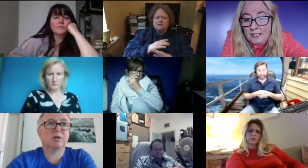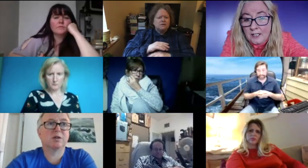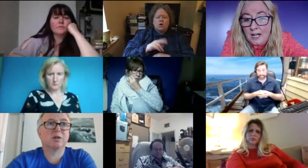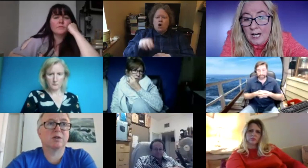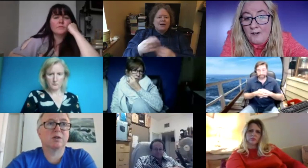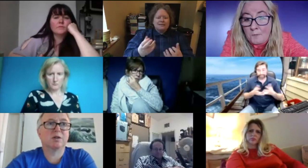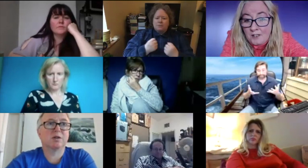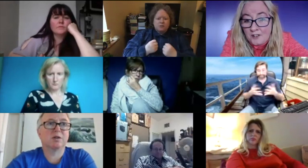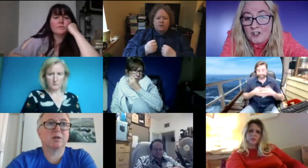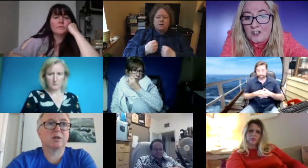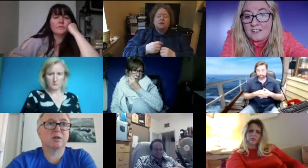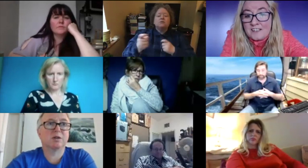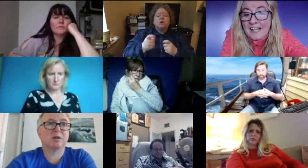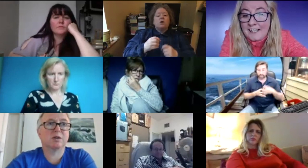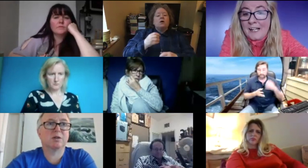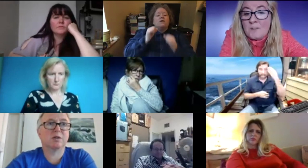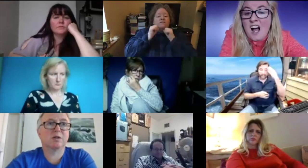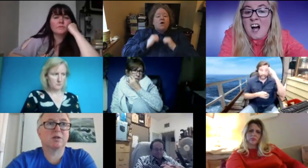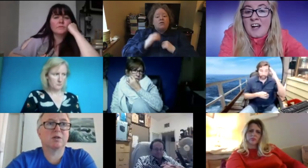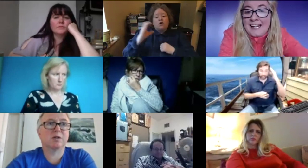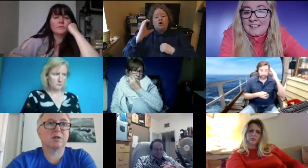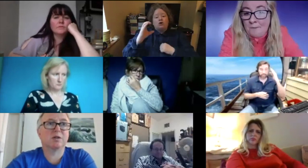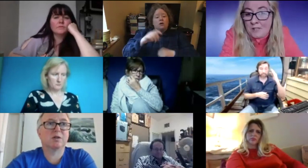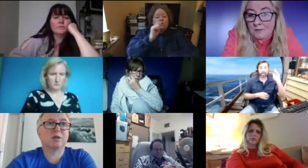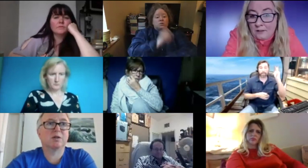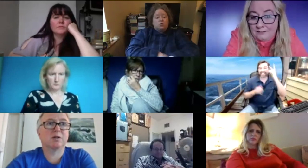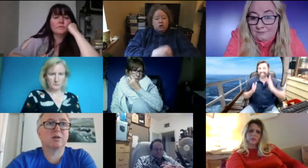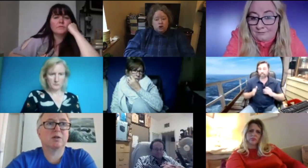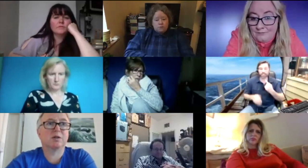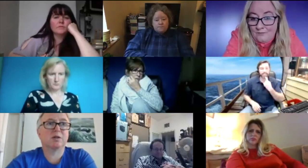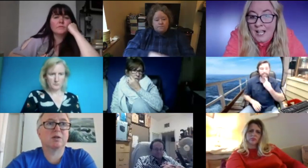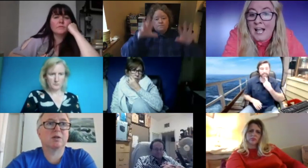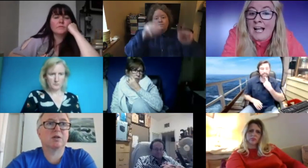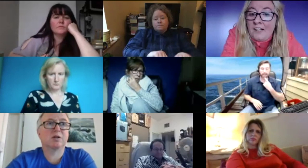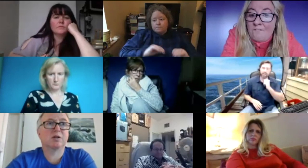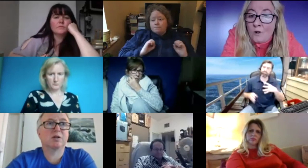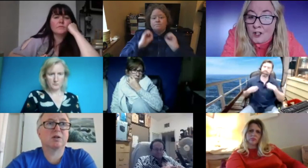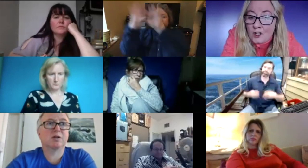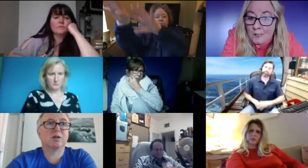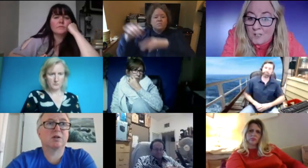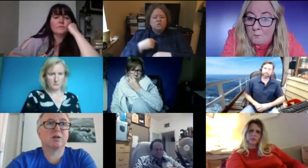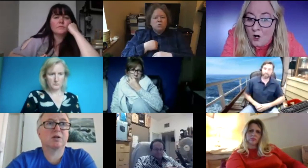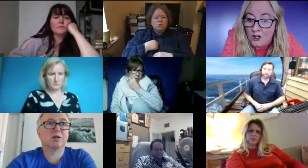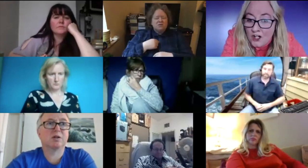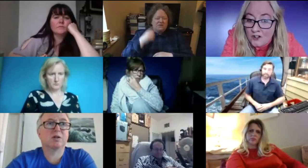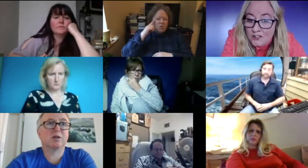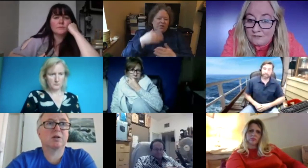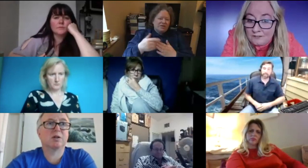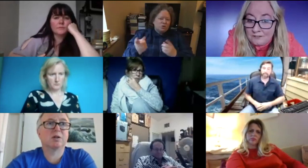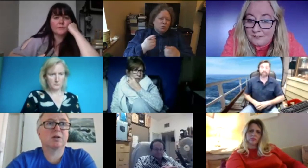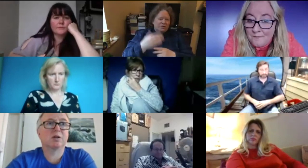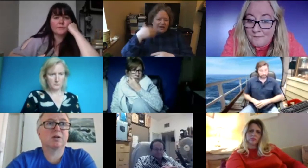the Irish politicians said it was unacceptable, and For the Cree was